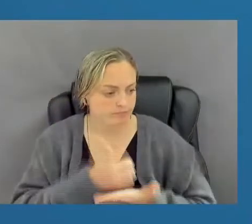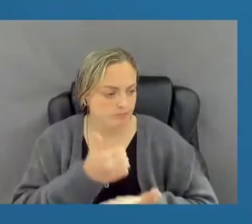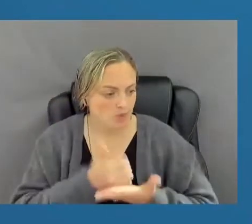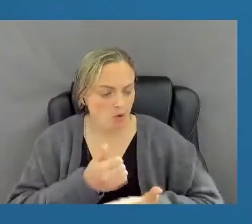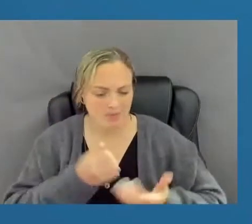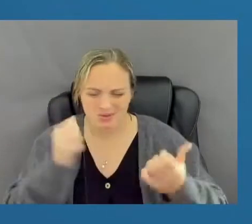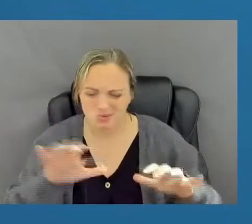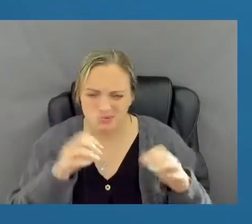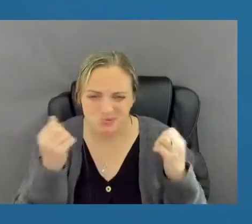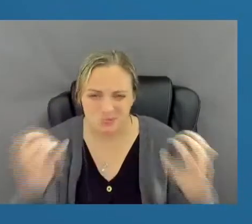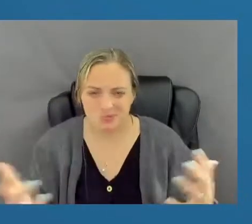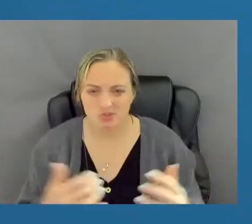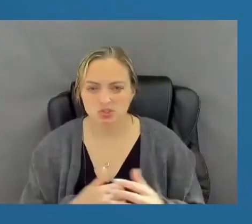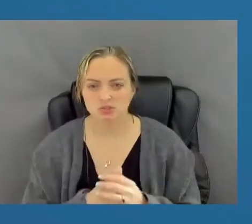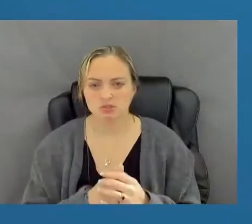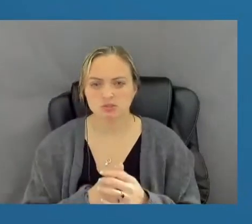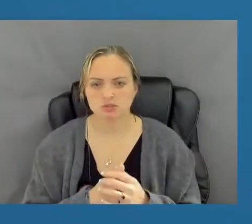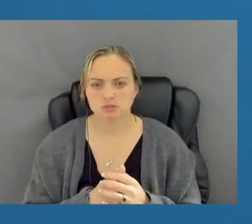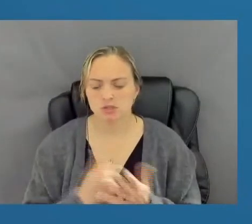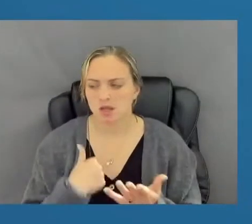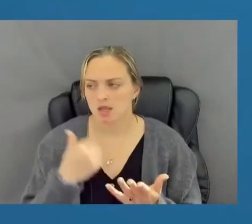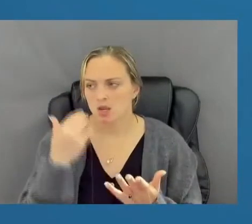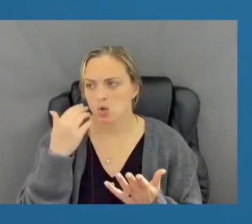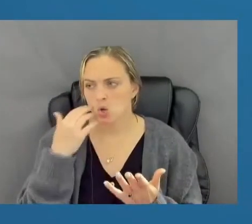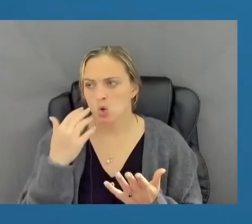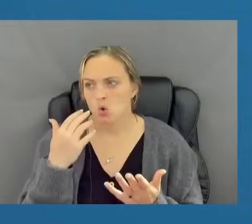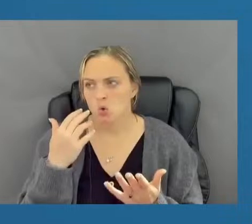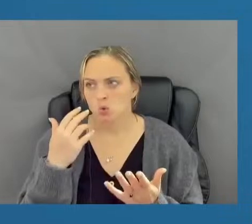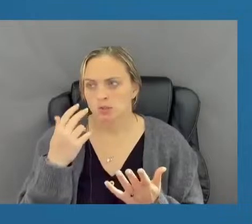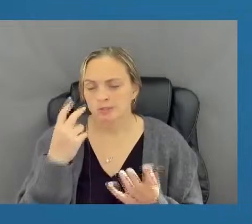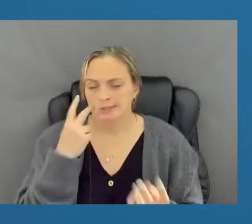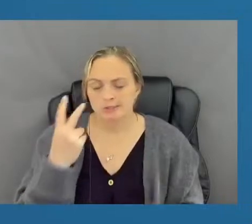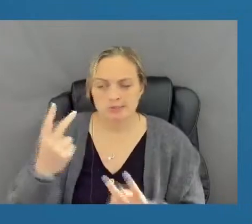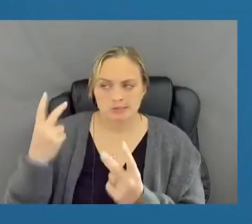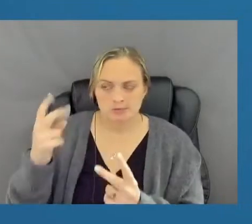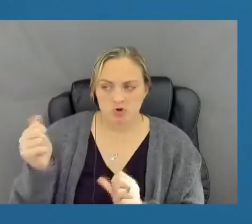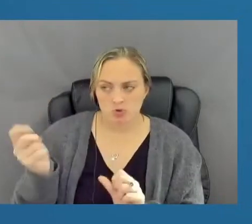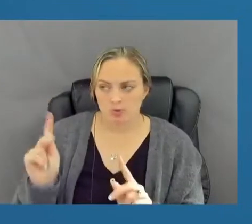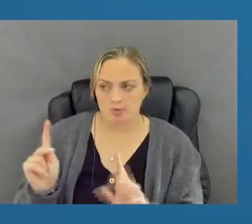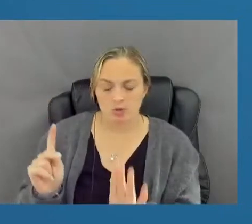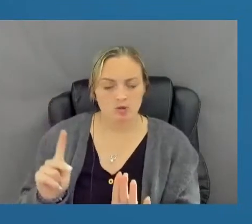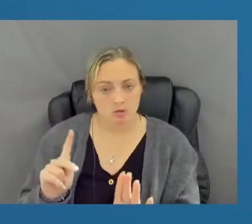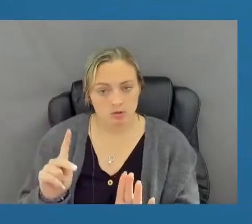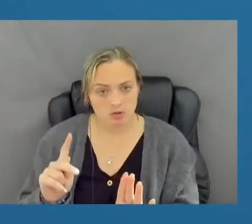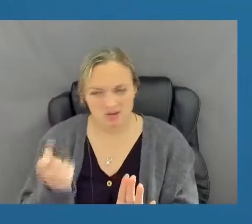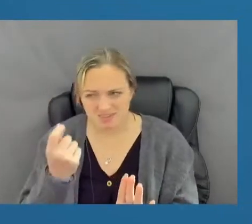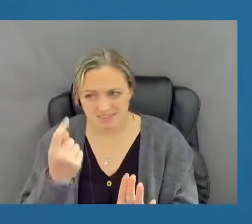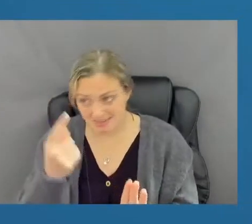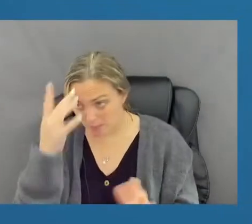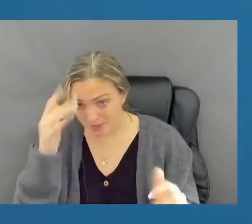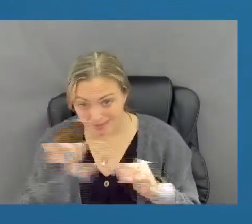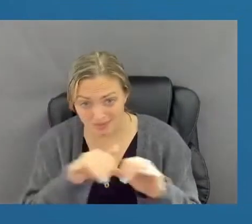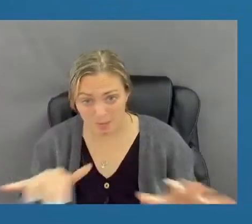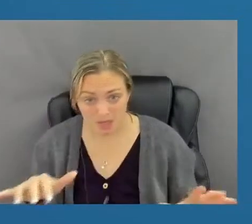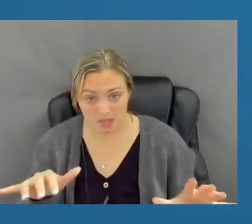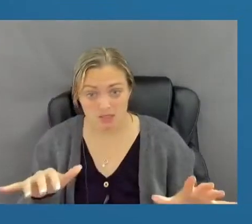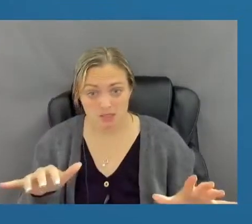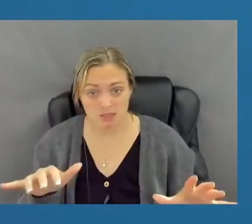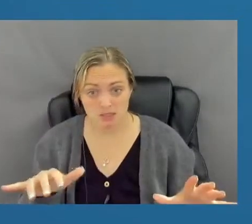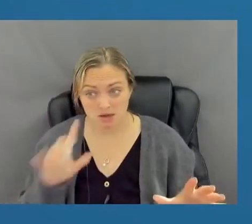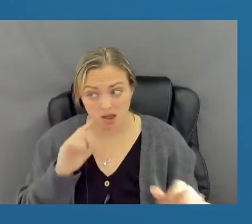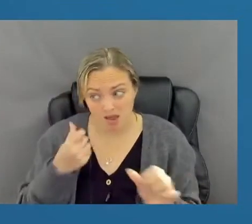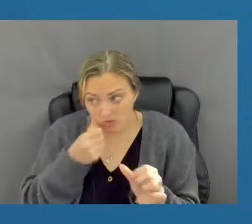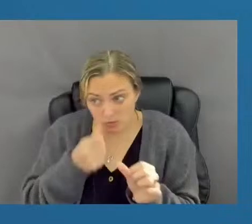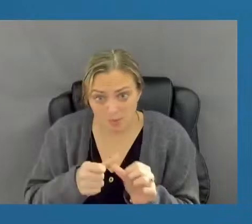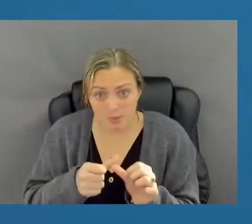much. And I know it's sort of in the rearview mirror for a lot of people. I'll never forget what you did during the pandemic. You are